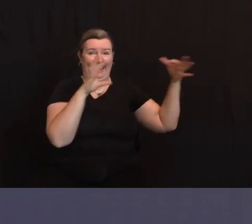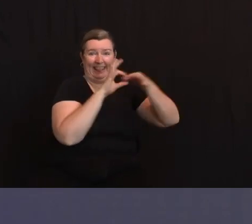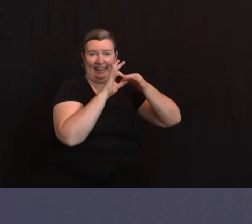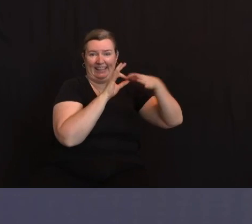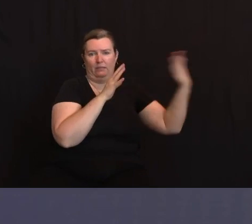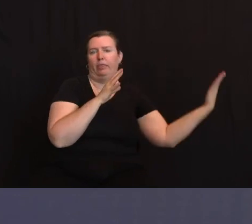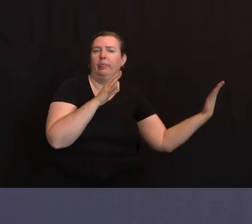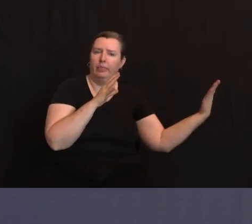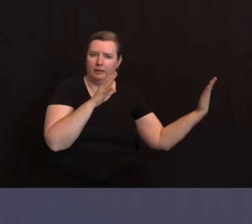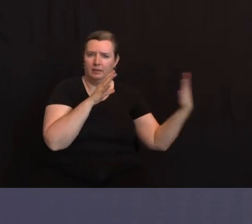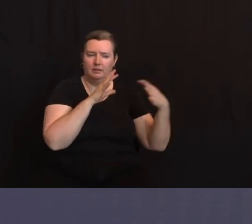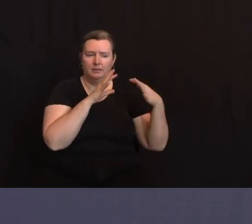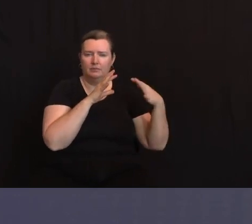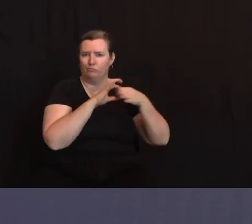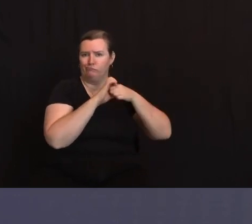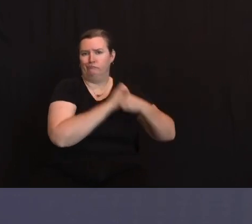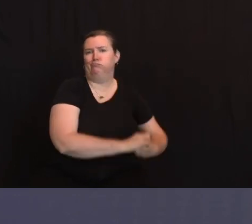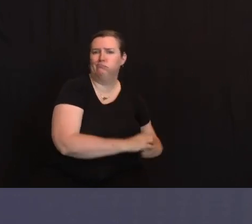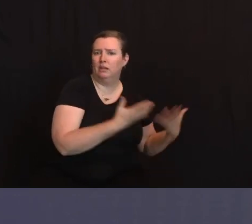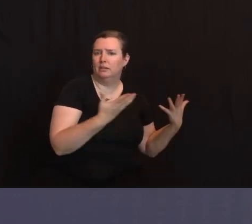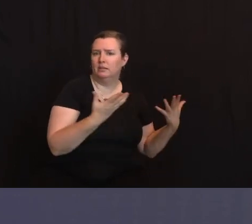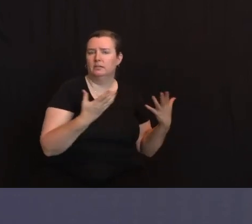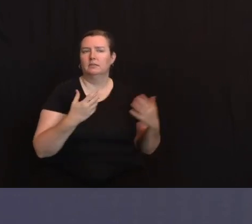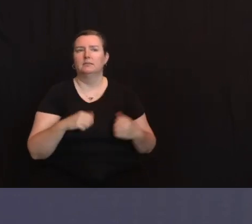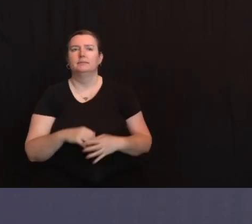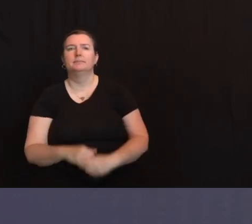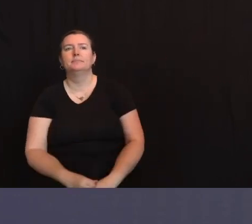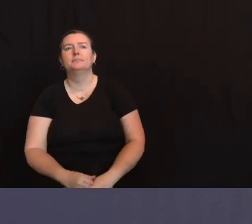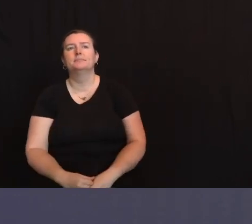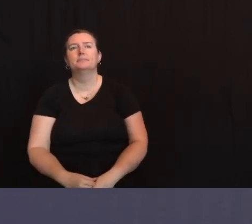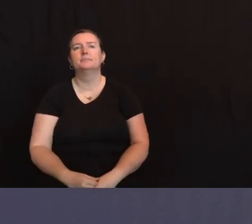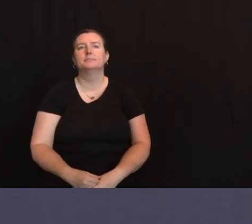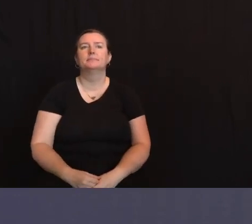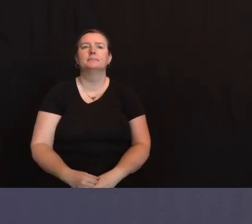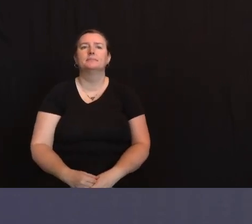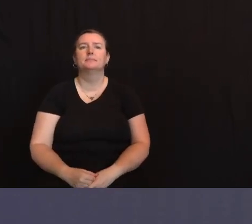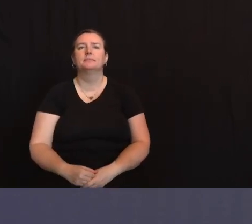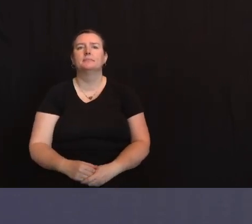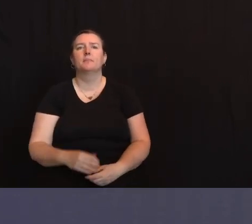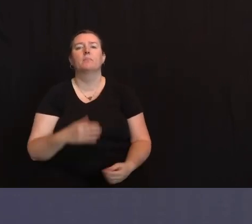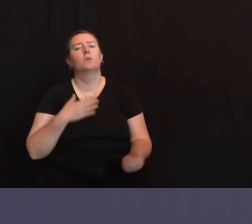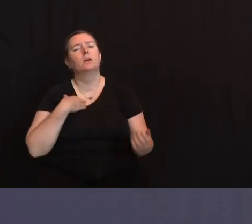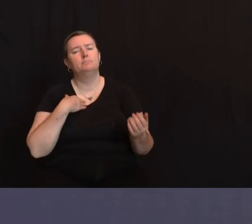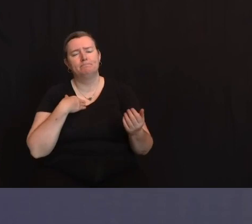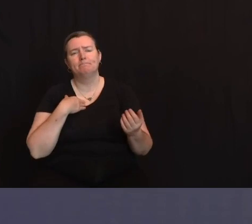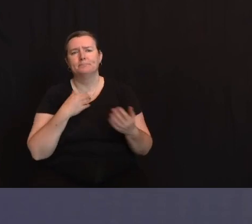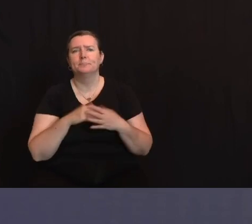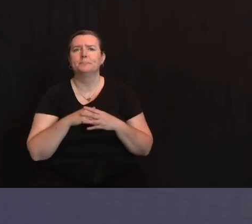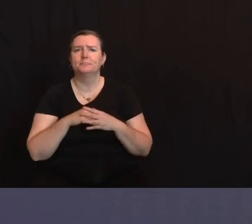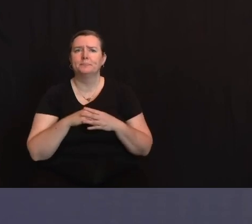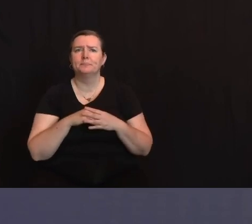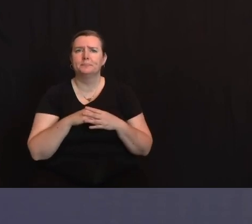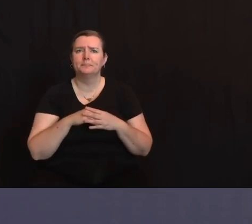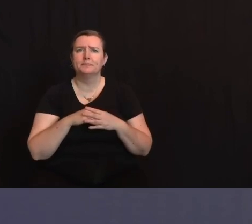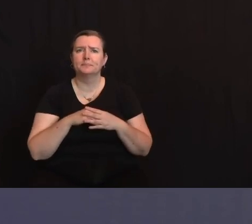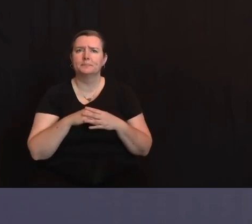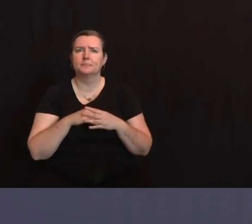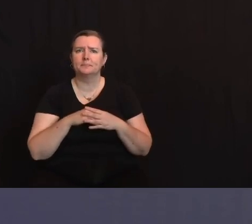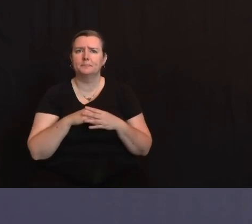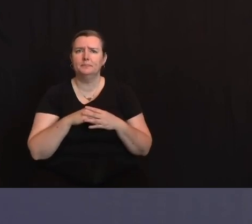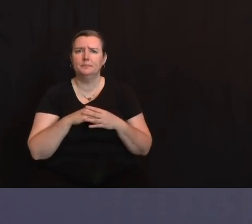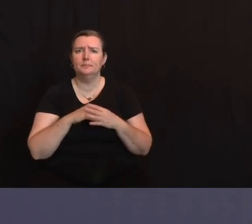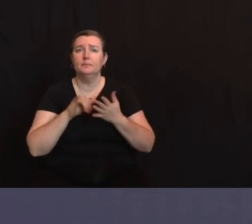couple of things. Number one, I applaud the effort that he and Mary Pat are making toward small businesses. So we